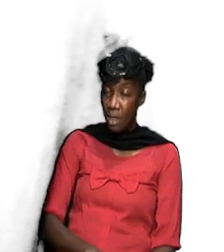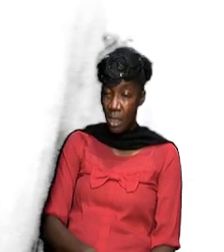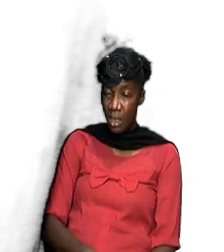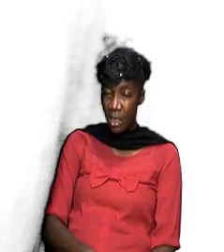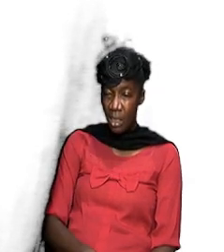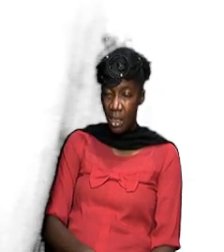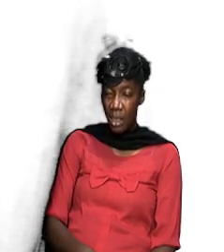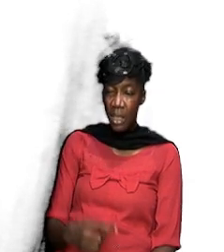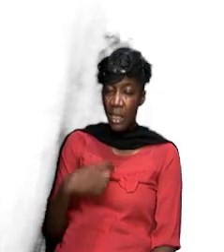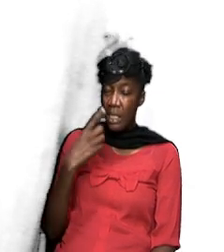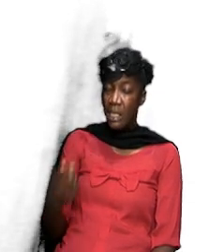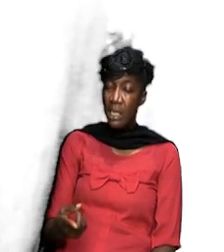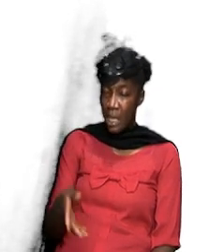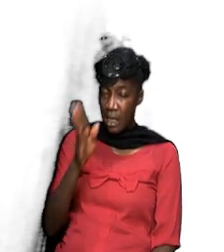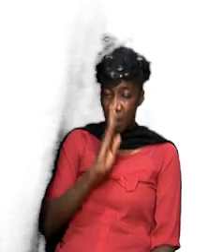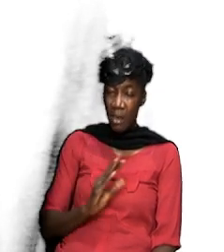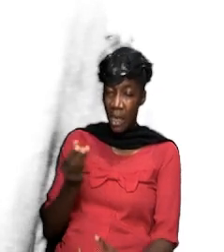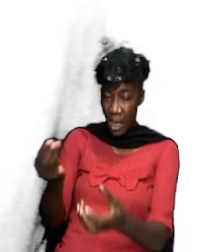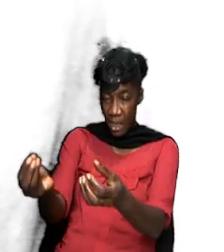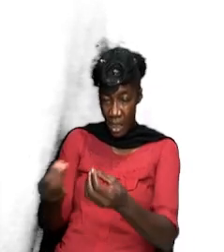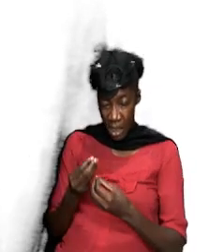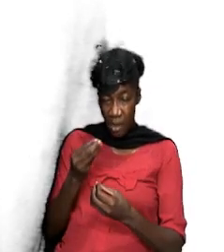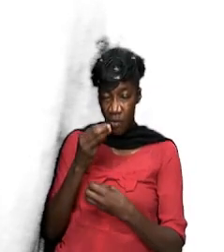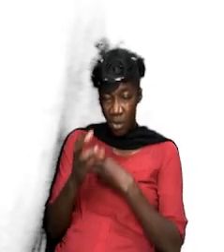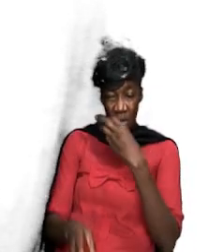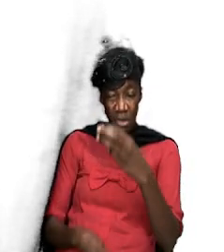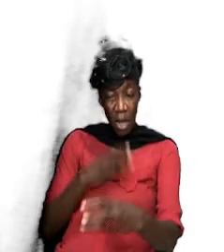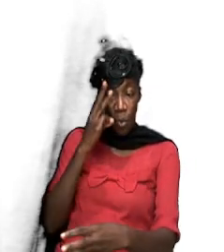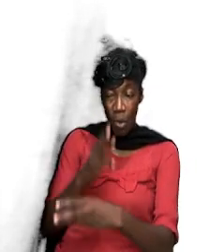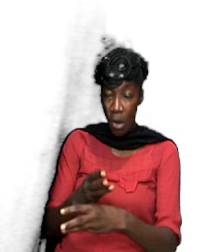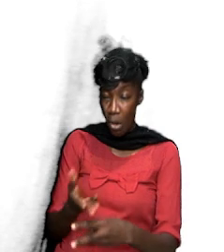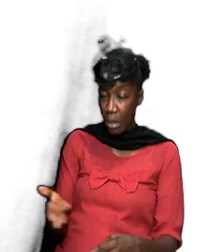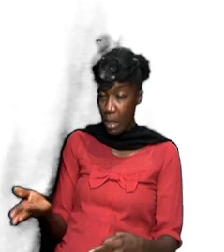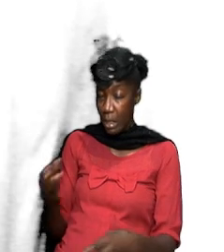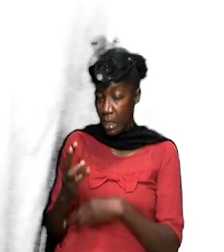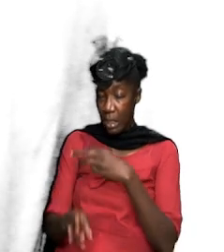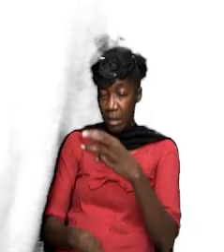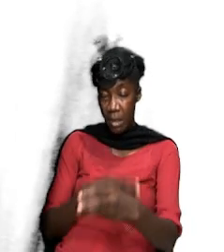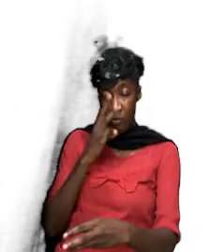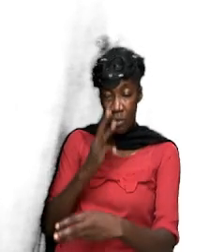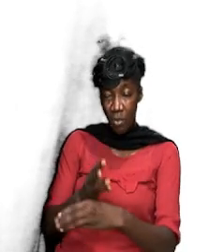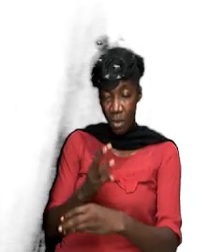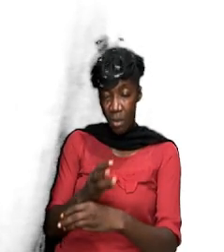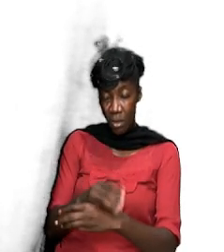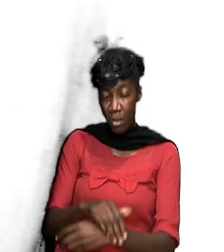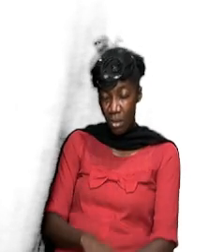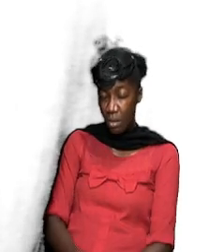They are saying to God, give us the world. Give us the things of the world.